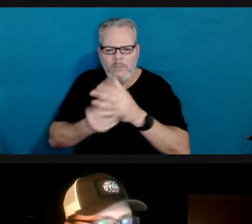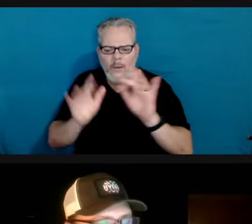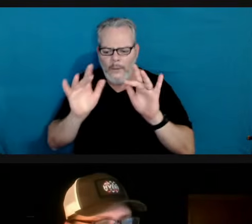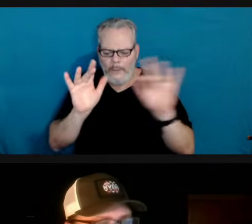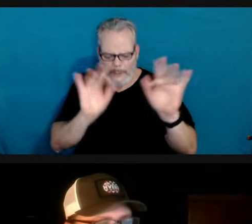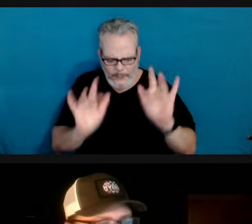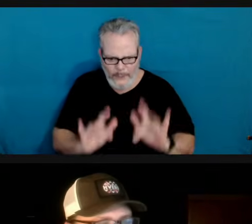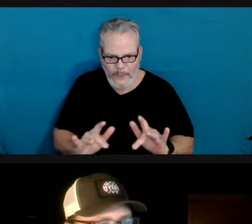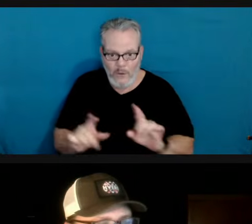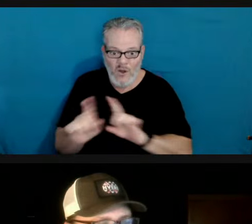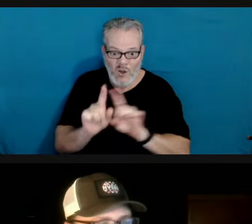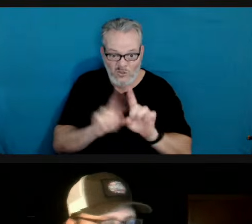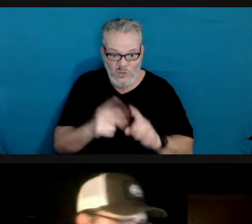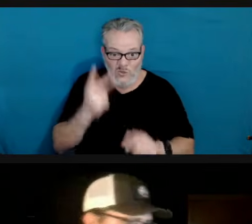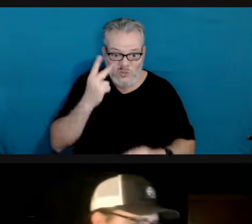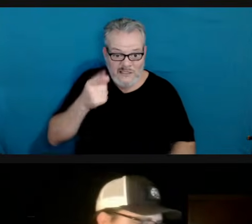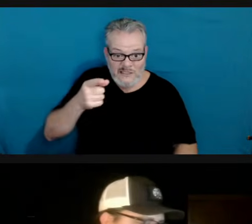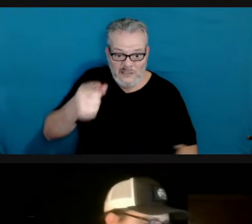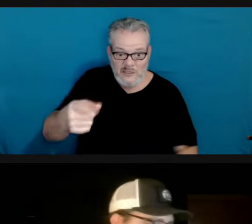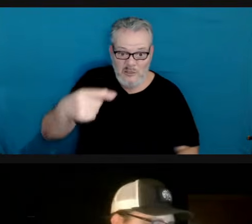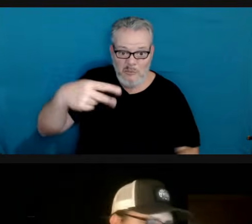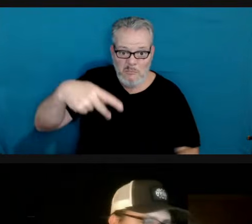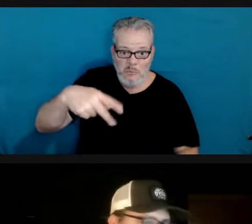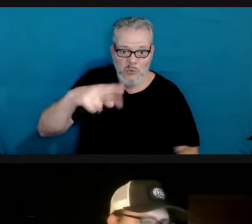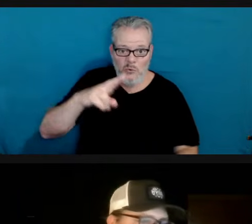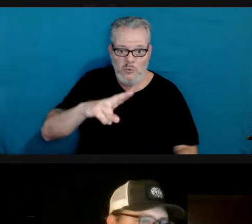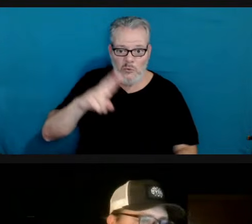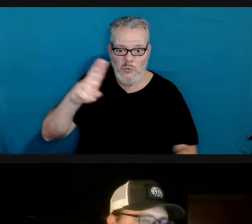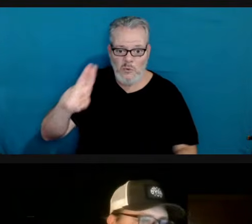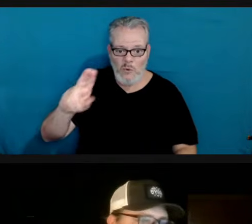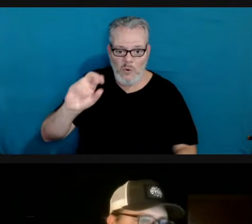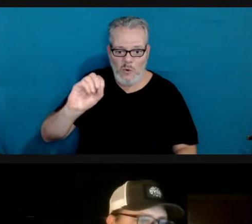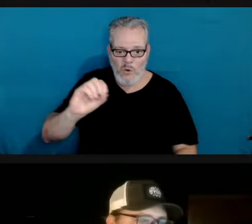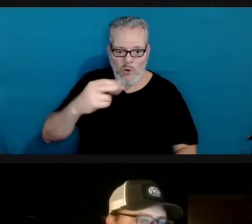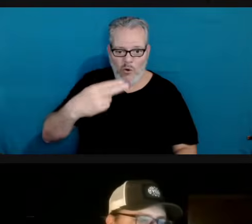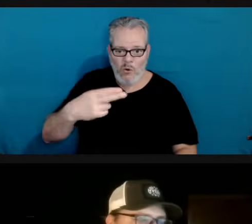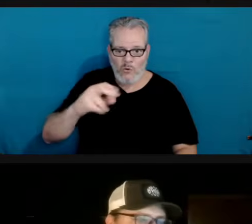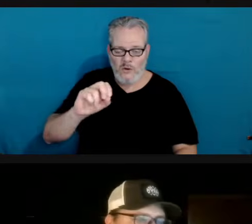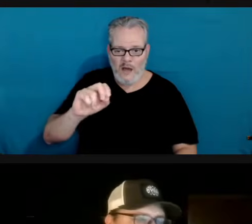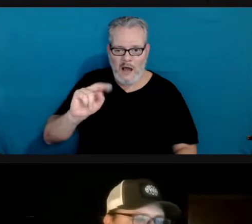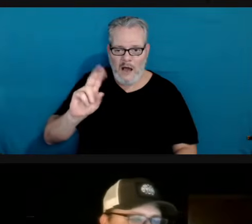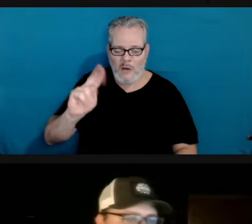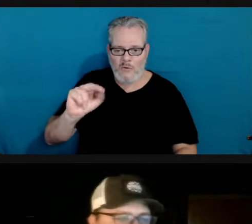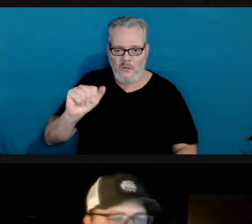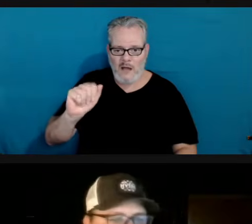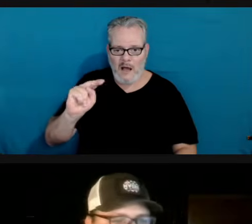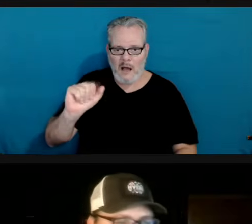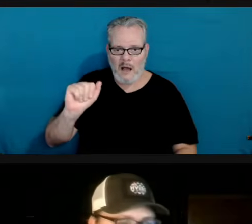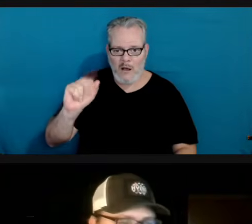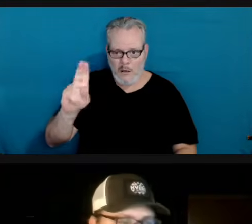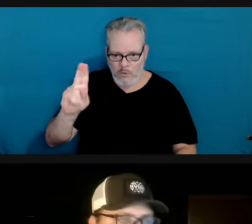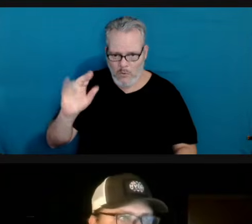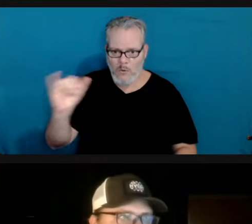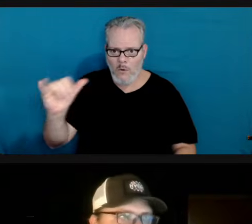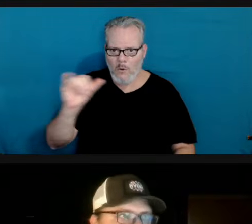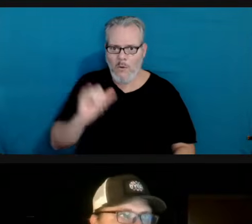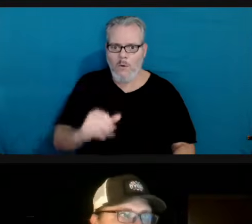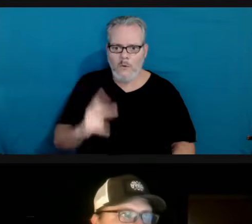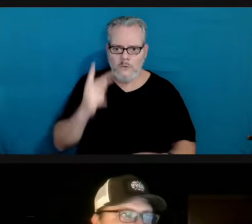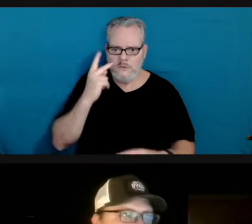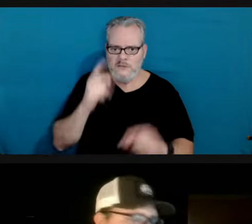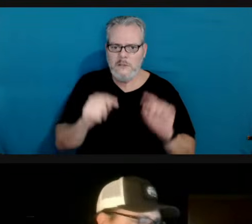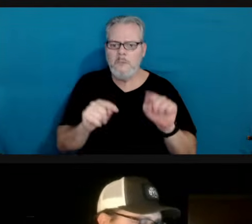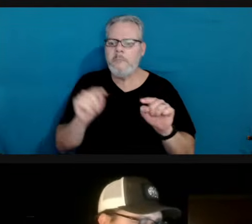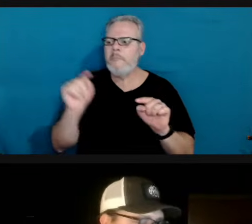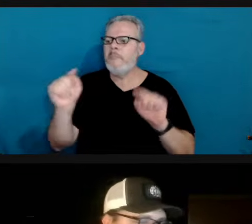some particulate matter yesterday there. It's worth noting that the storm had impacts other than just putting signals on the